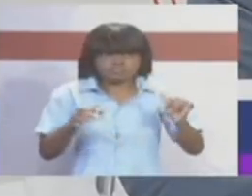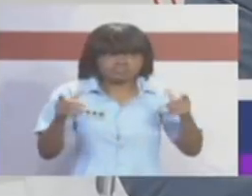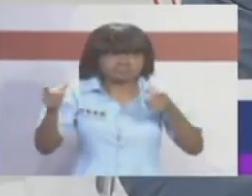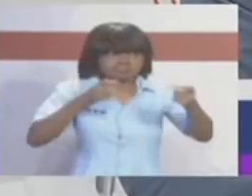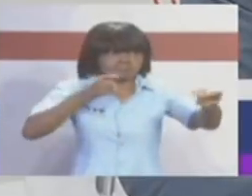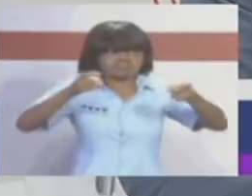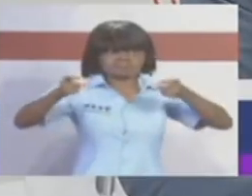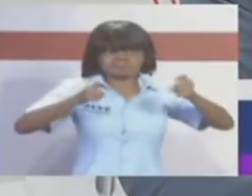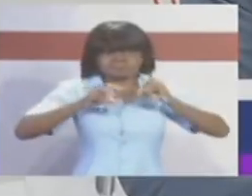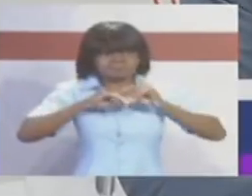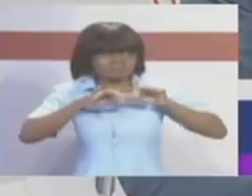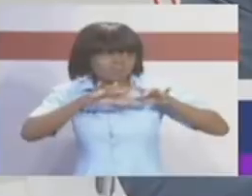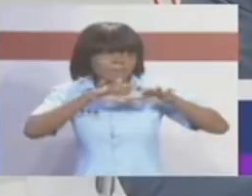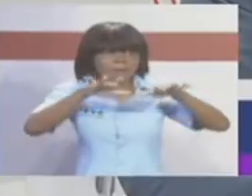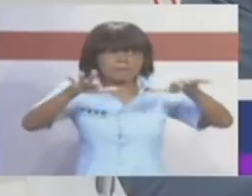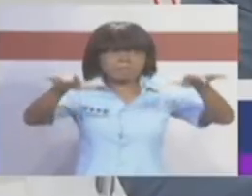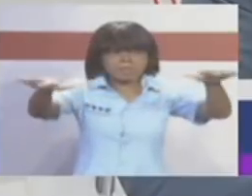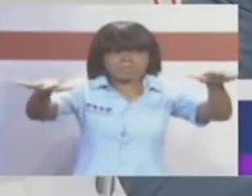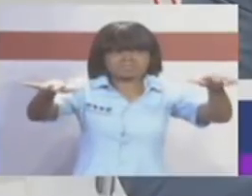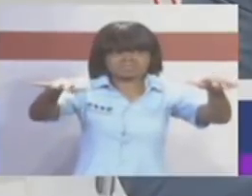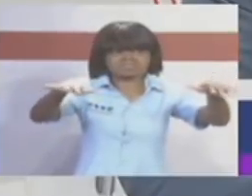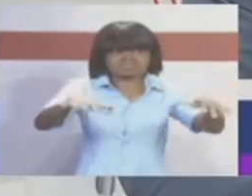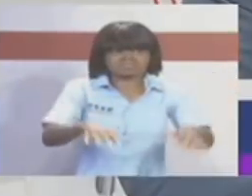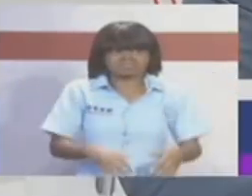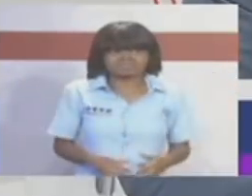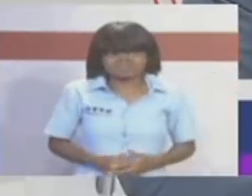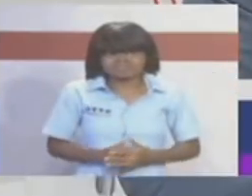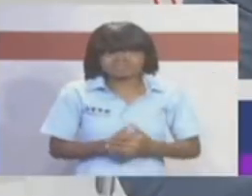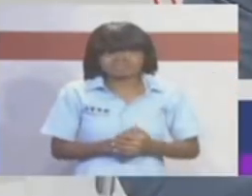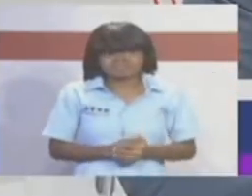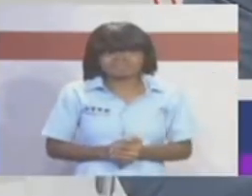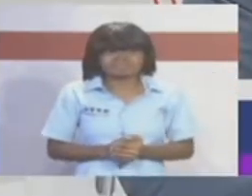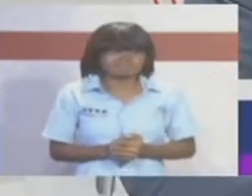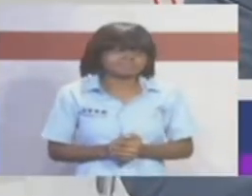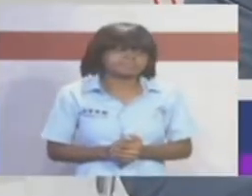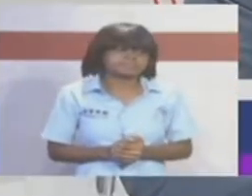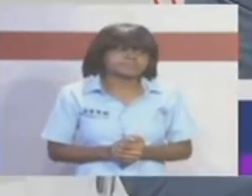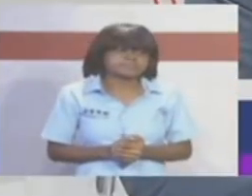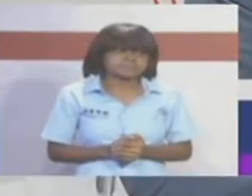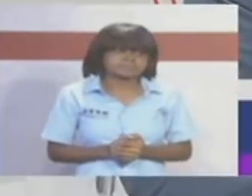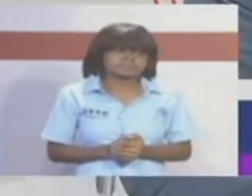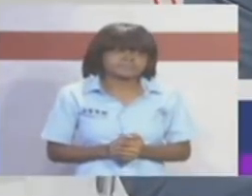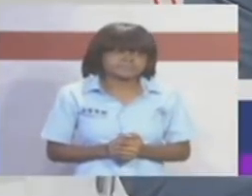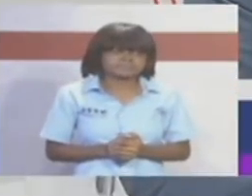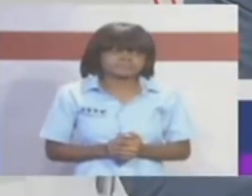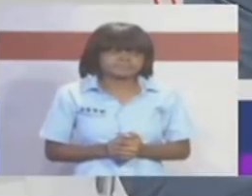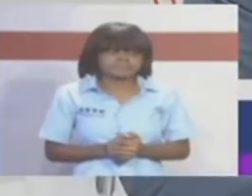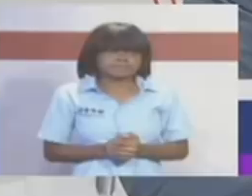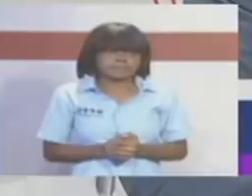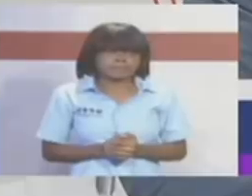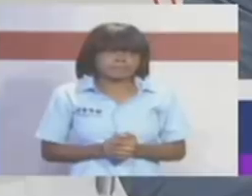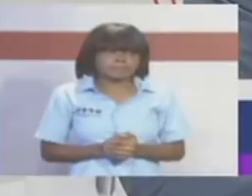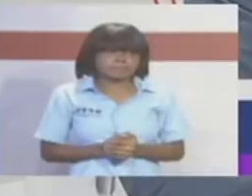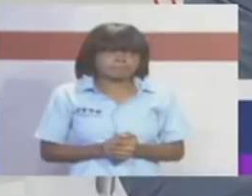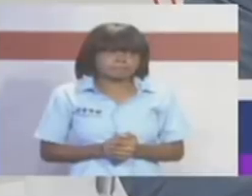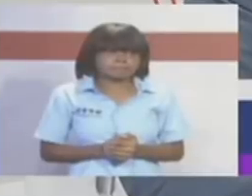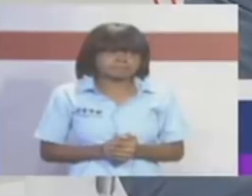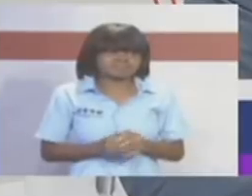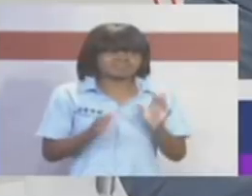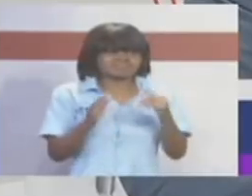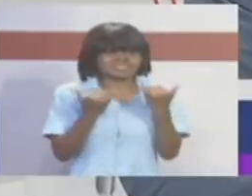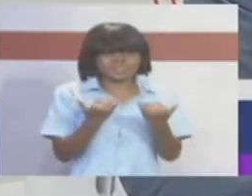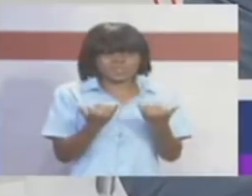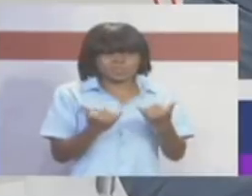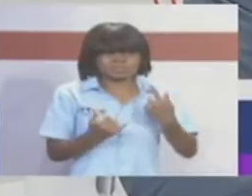introduced have seen that similar sort of pattern, and that's to a large extent what we're experiencing at this point in time. And